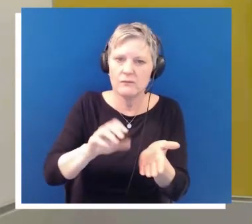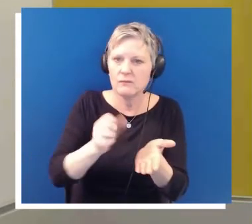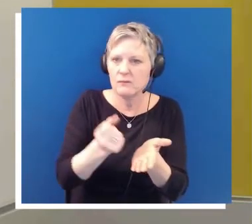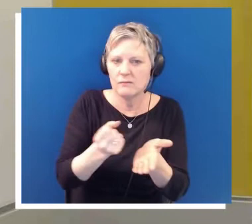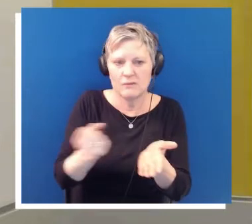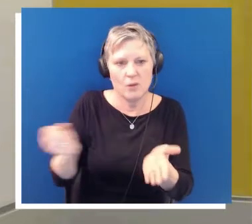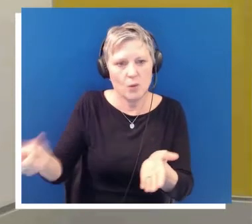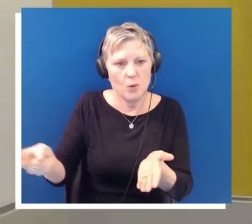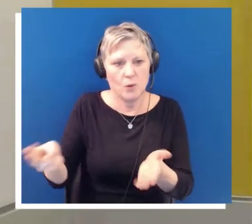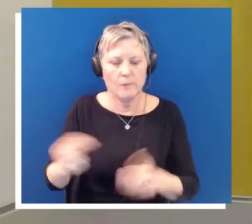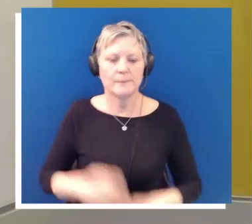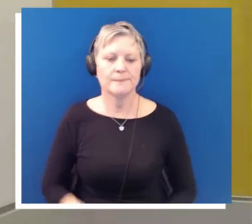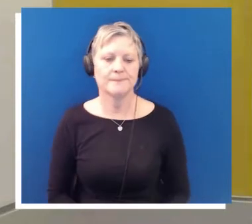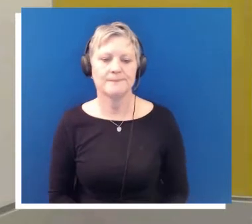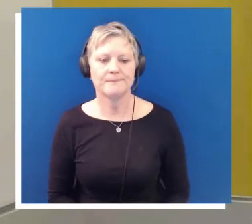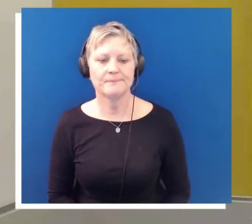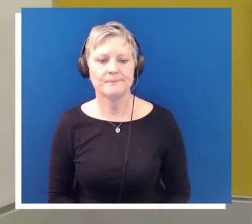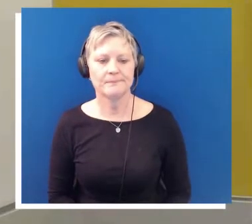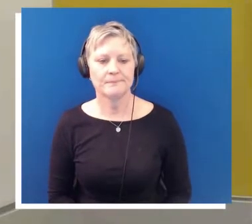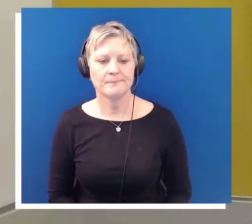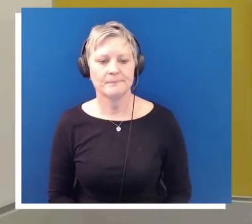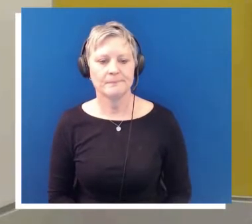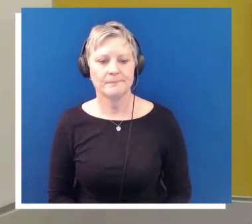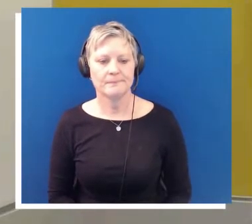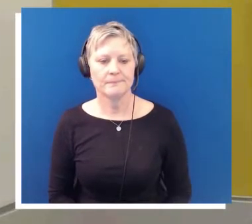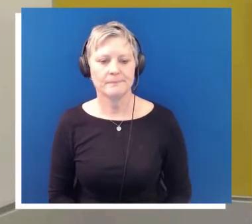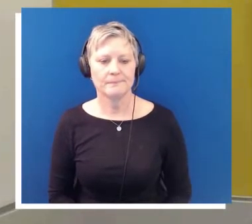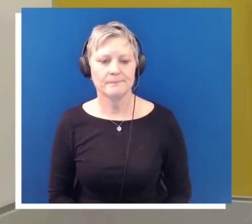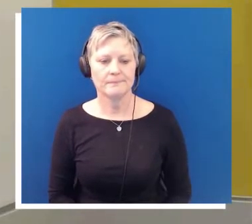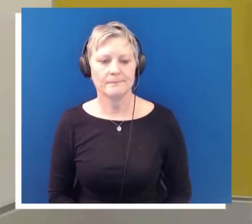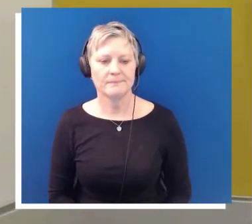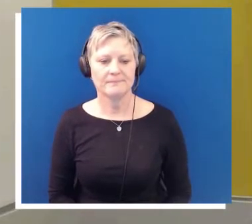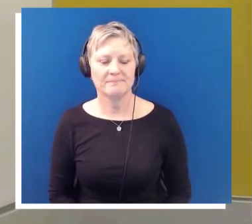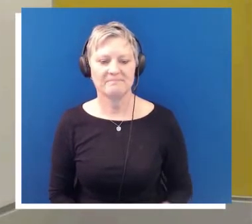Just take it, just scrape that seed pocket right out.